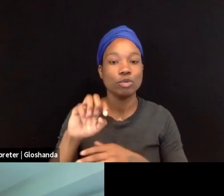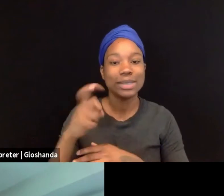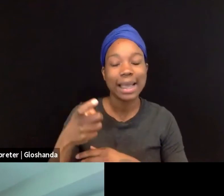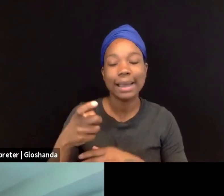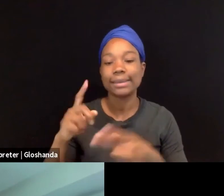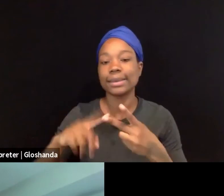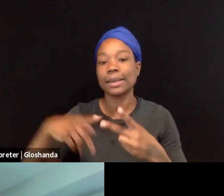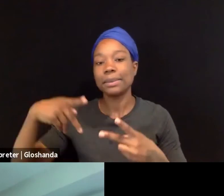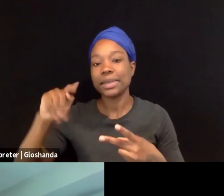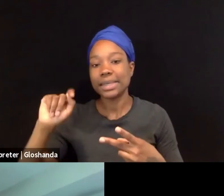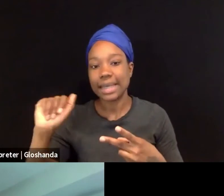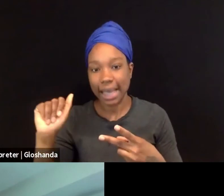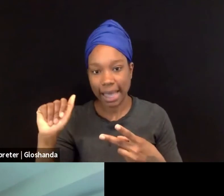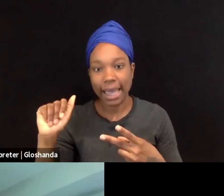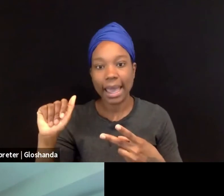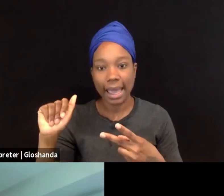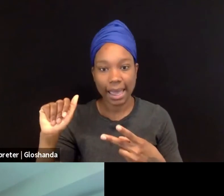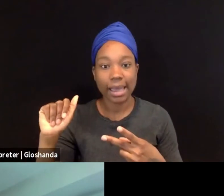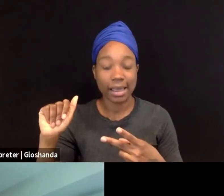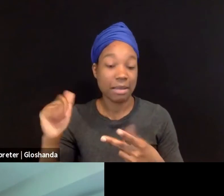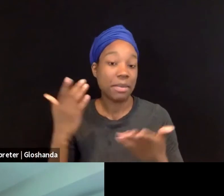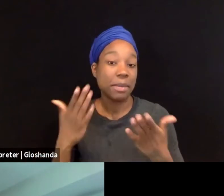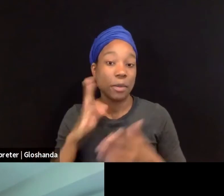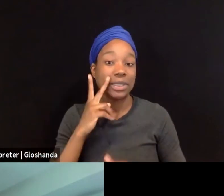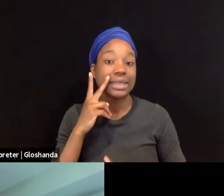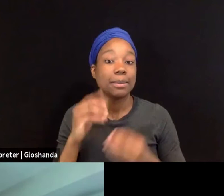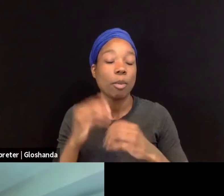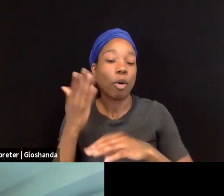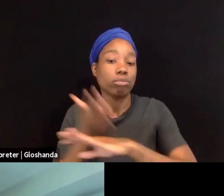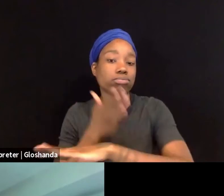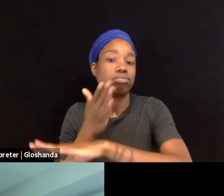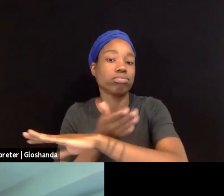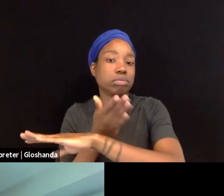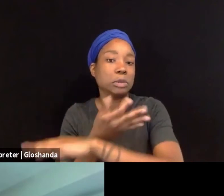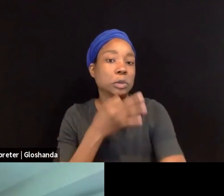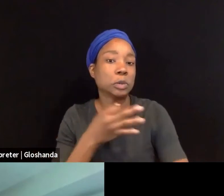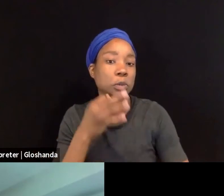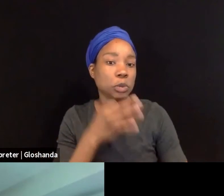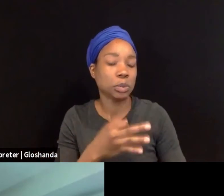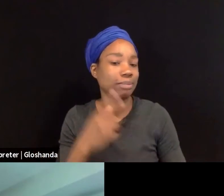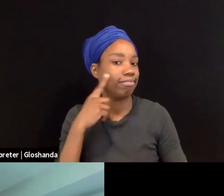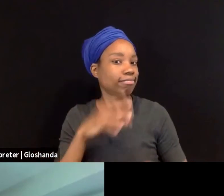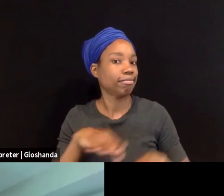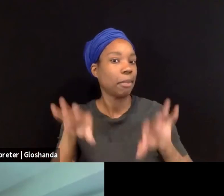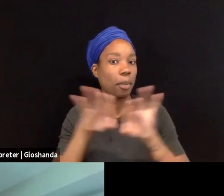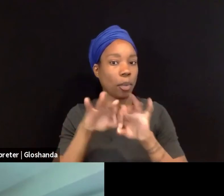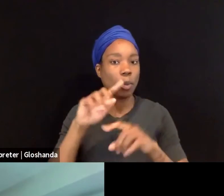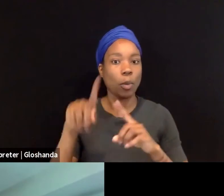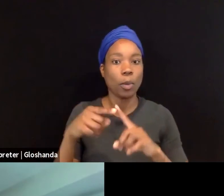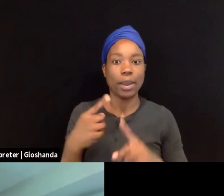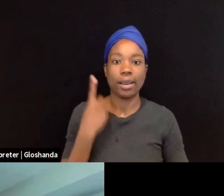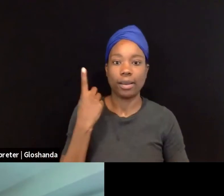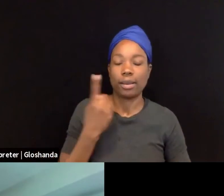larger implications when we think about the multiple functions that school facilities play in the community.